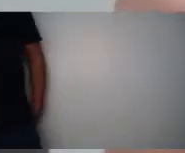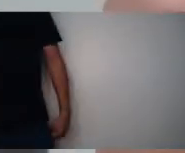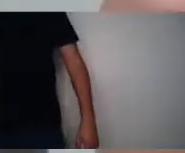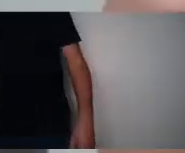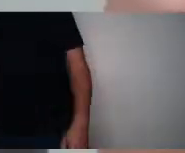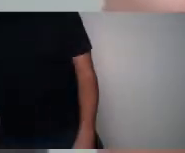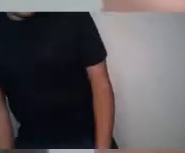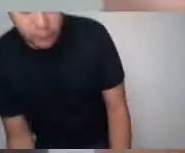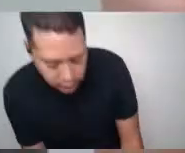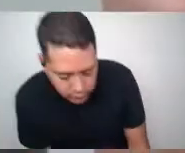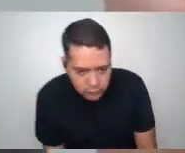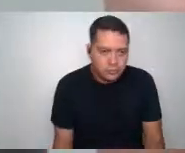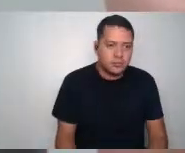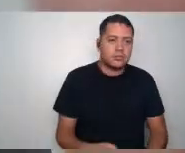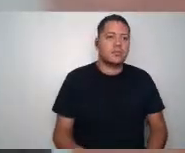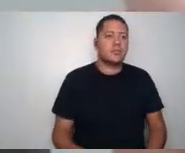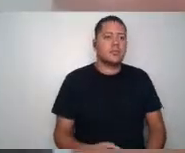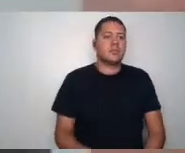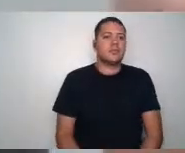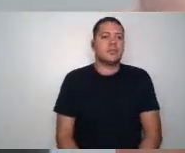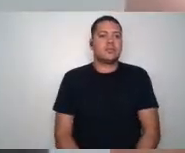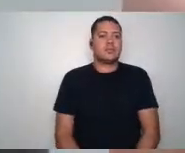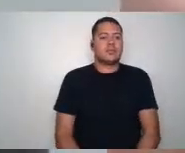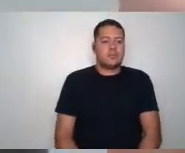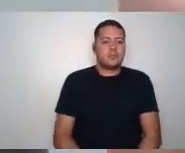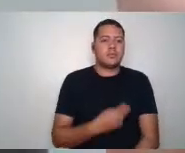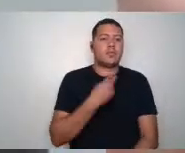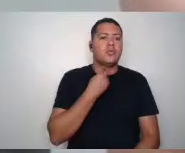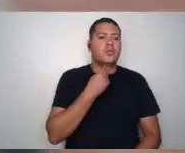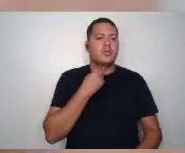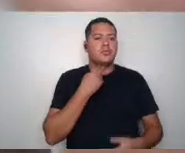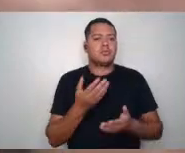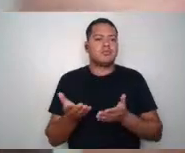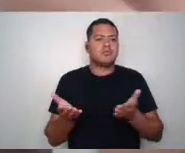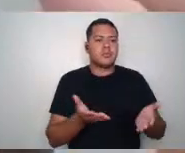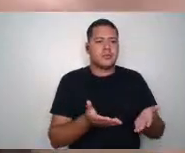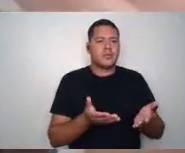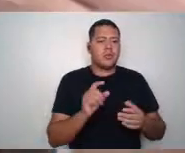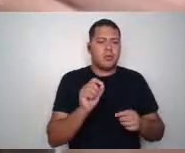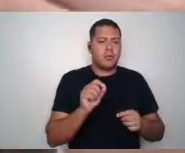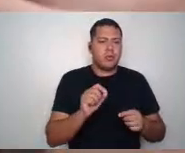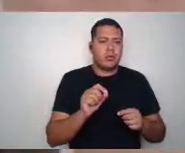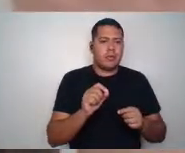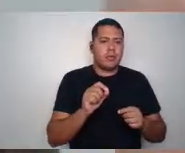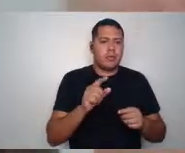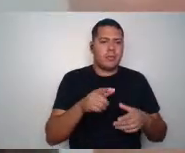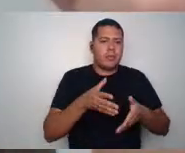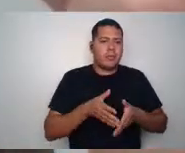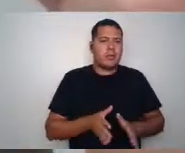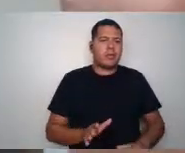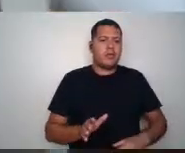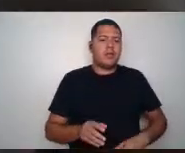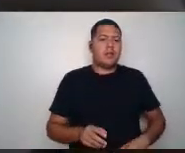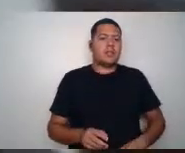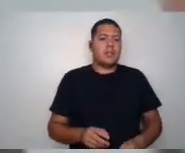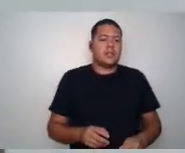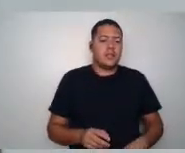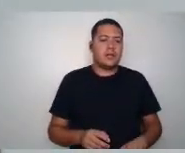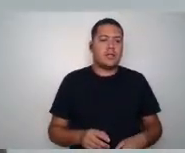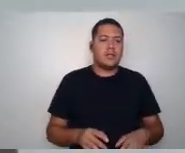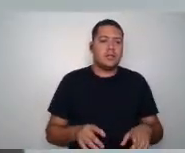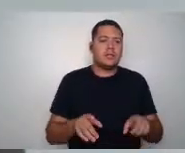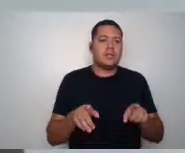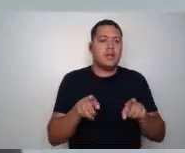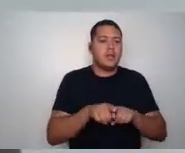man, this woman could not ask for a DNA test against a married man. She was